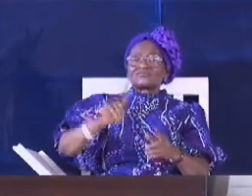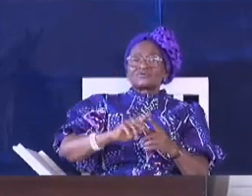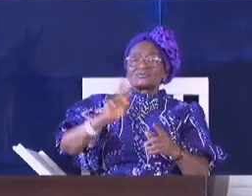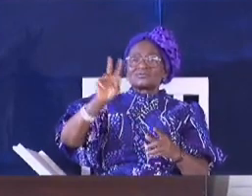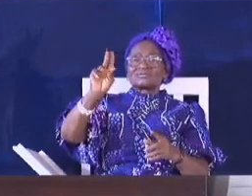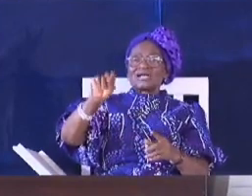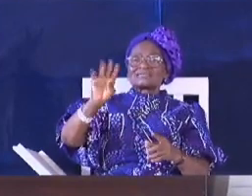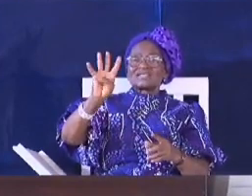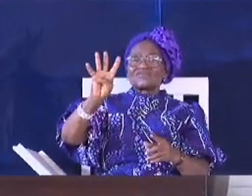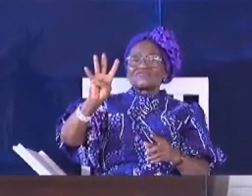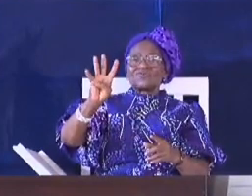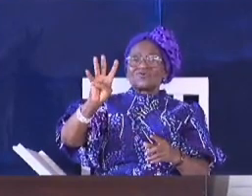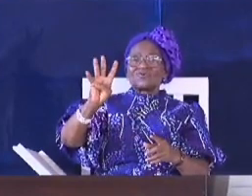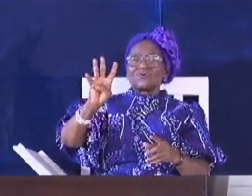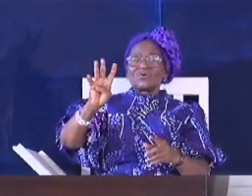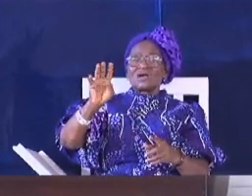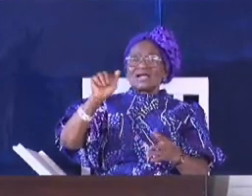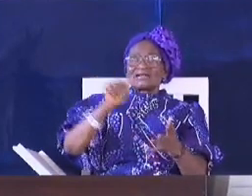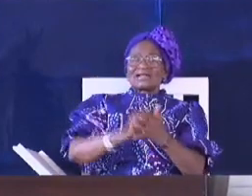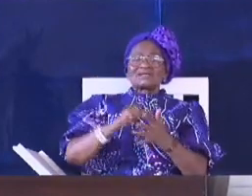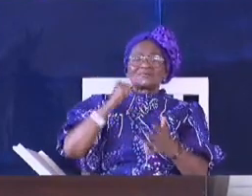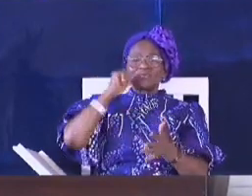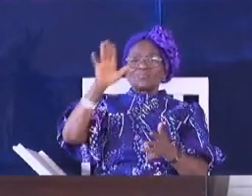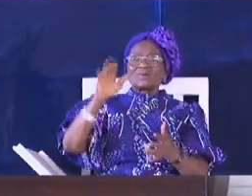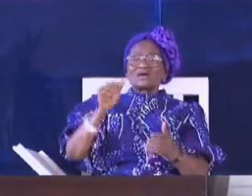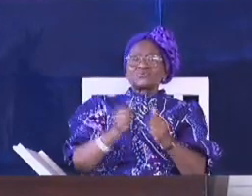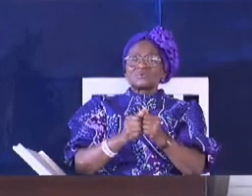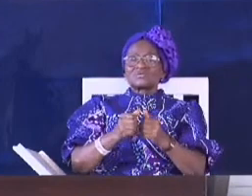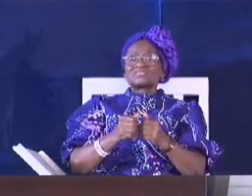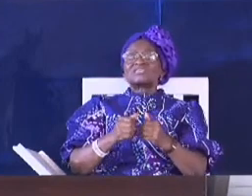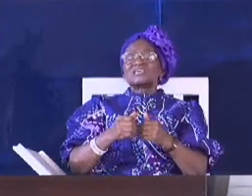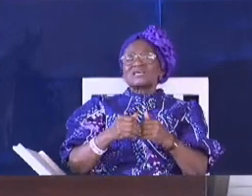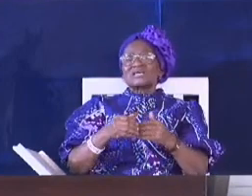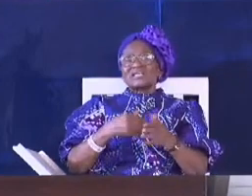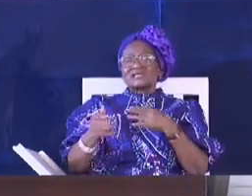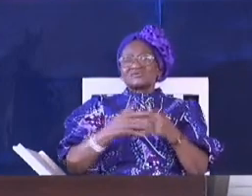34, that woman with the issue of blood